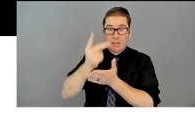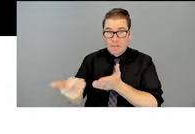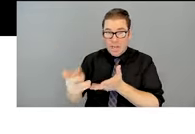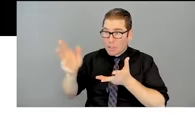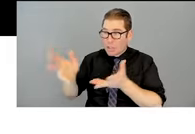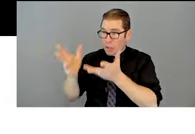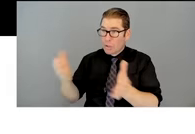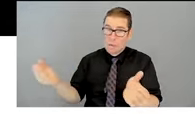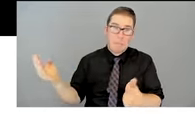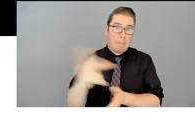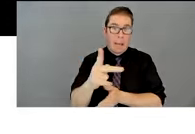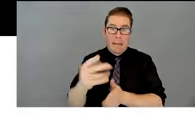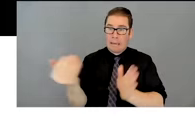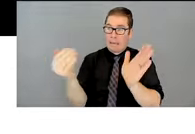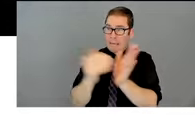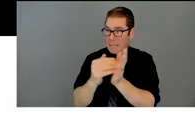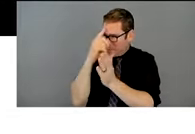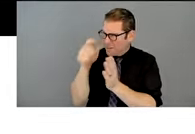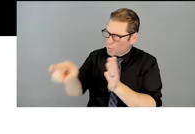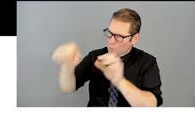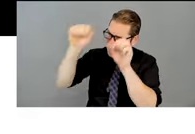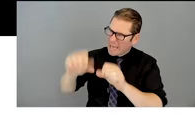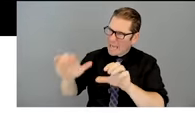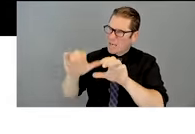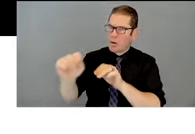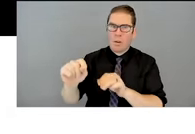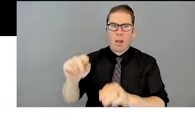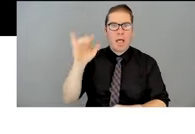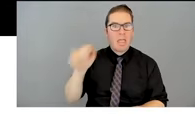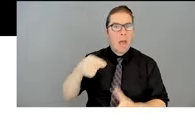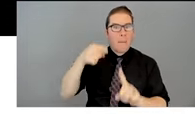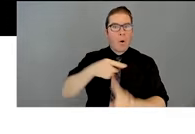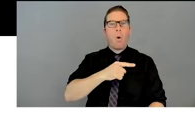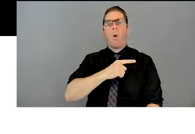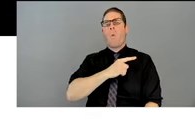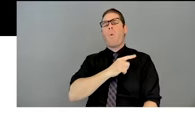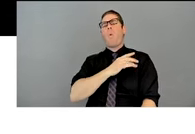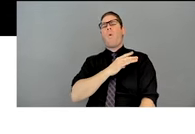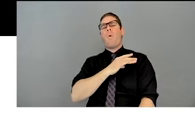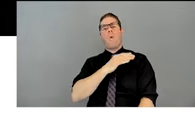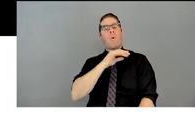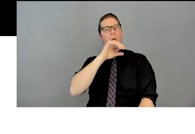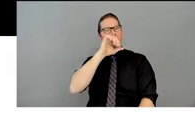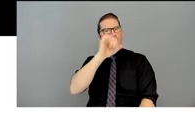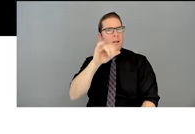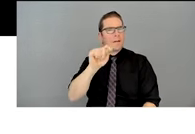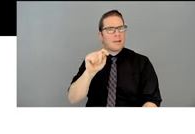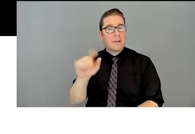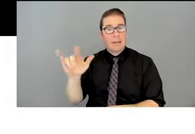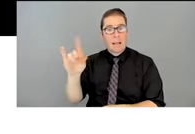course because they can succeed. I love that one because when Lydia was talking about what's